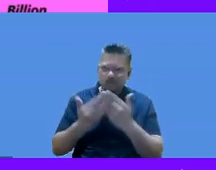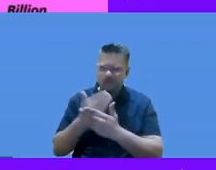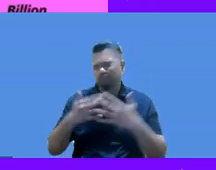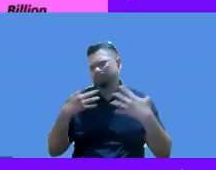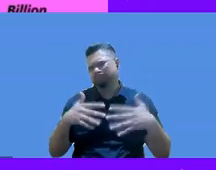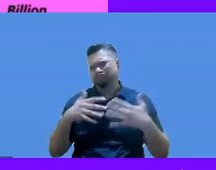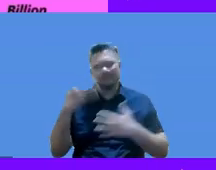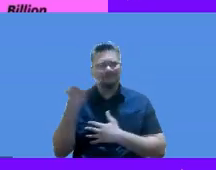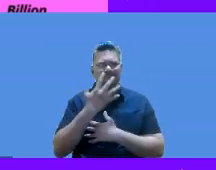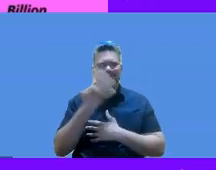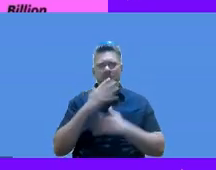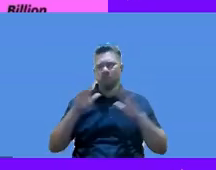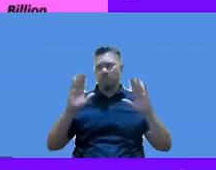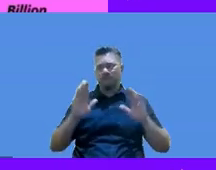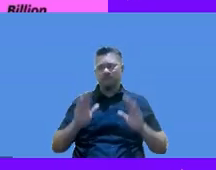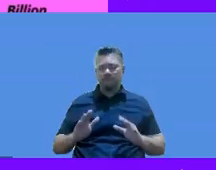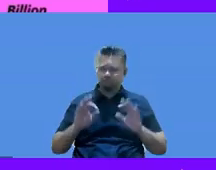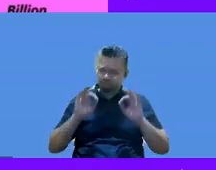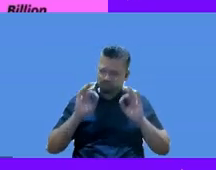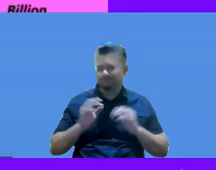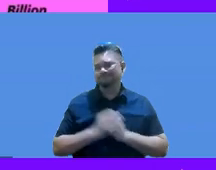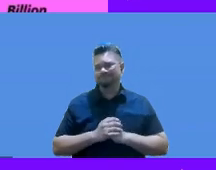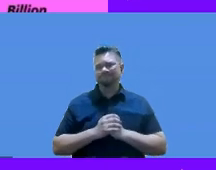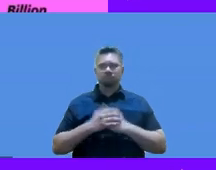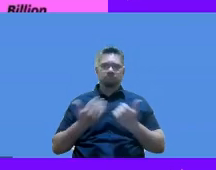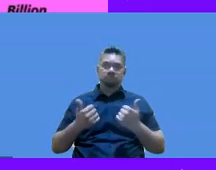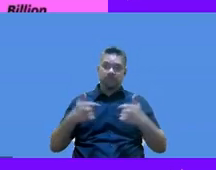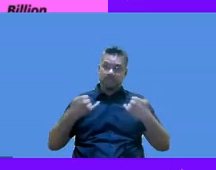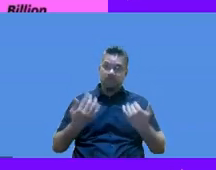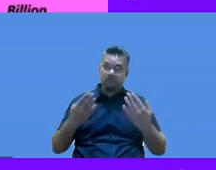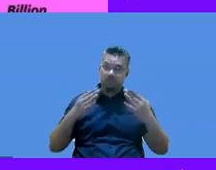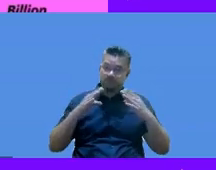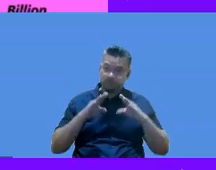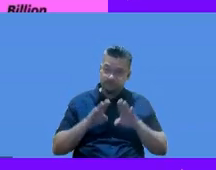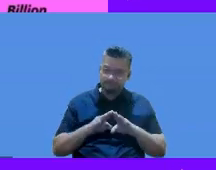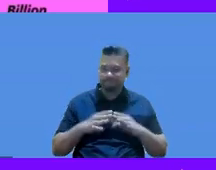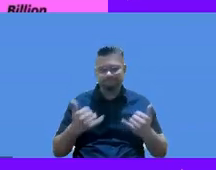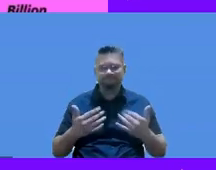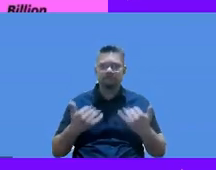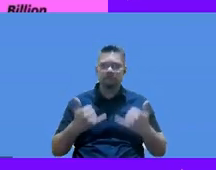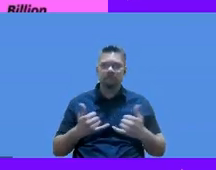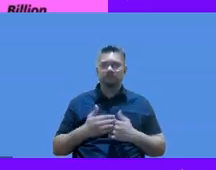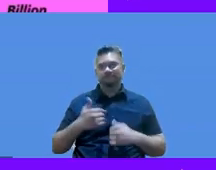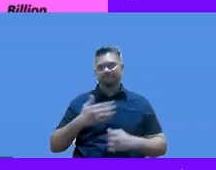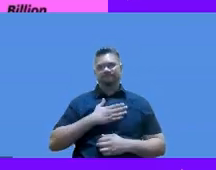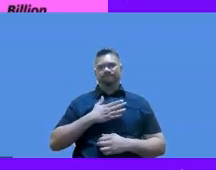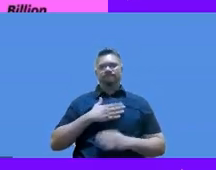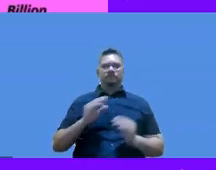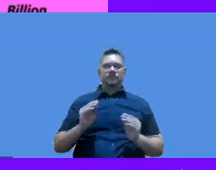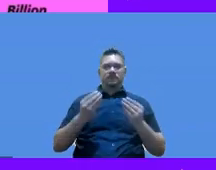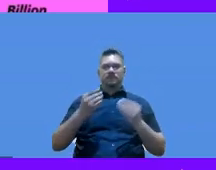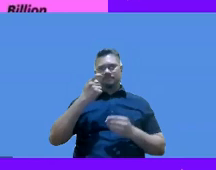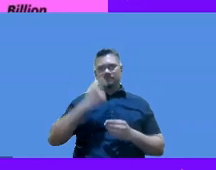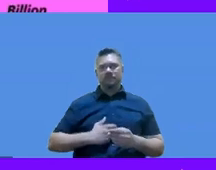so I just wanted to finish off by saying, where do we go from here? Because as a young person, that's what I always want to know at the end of anything like